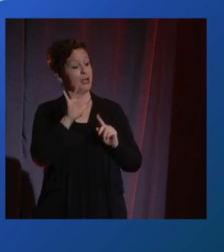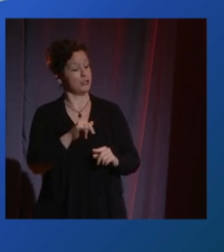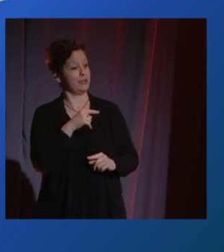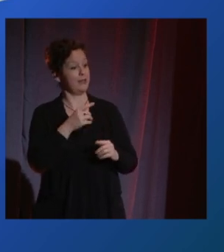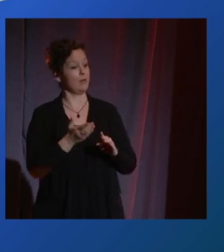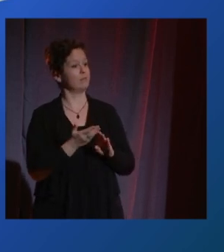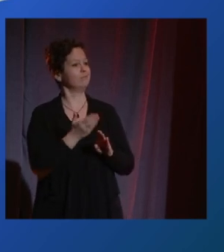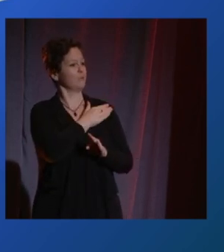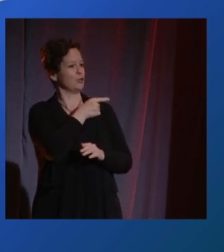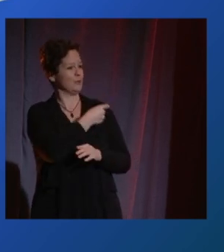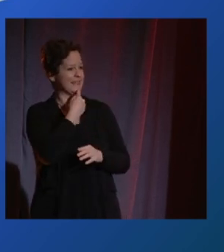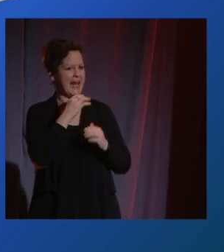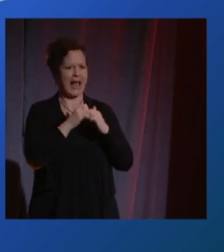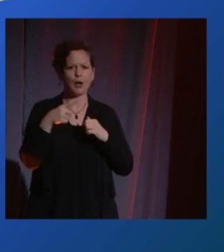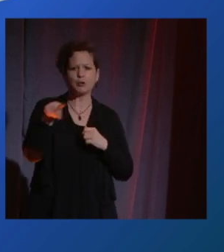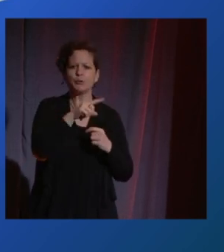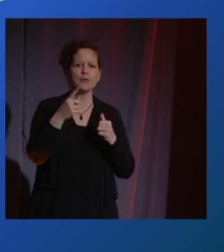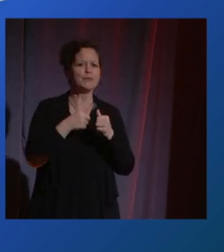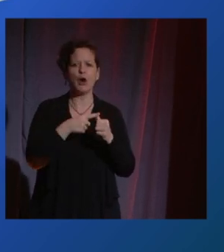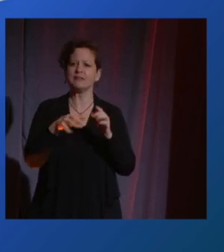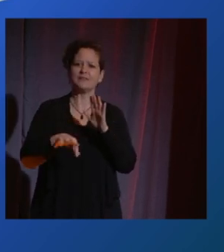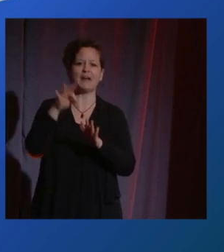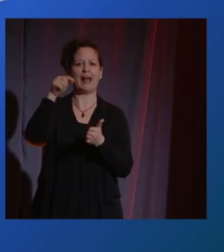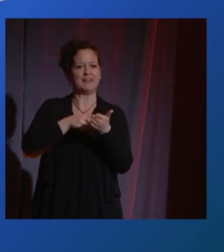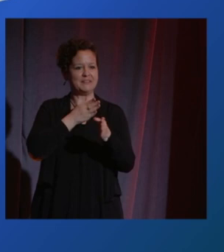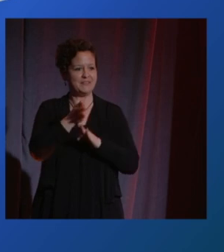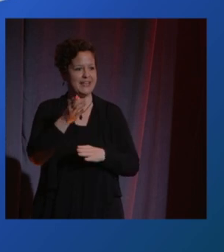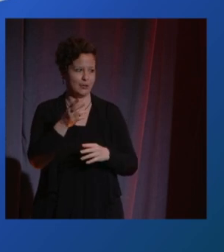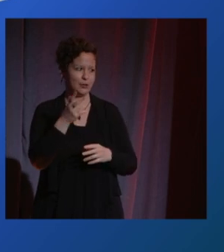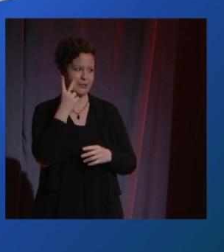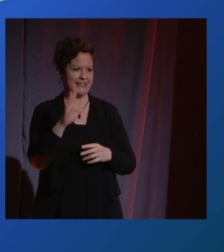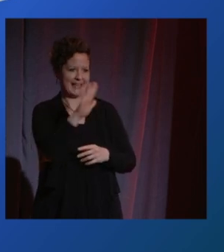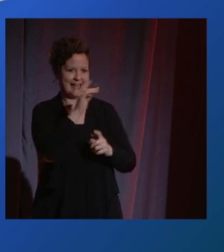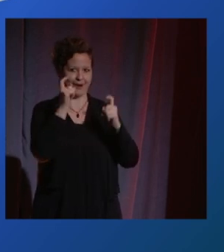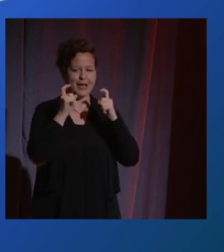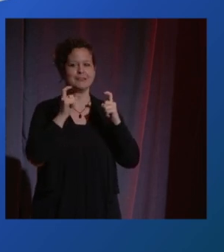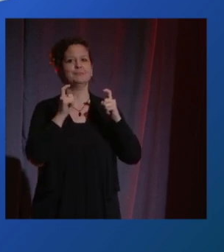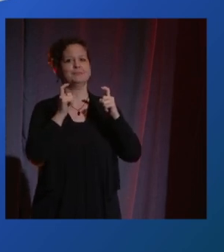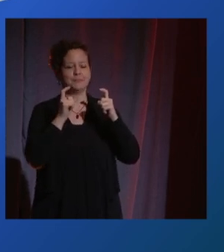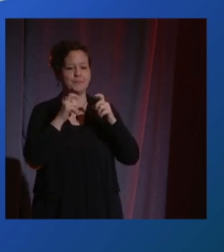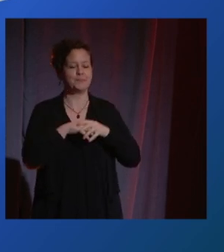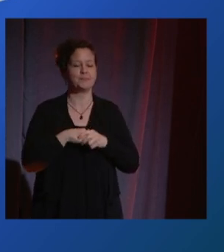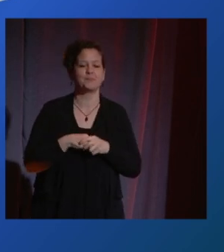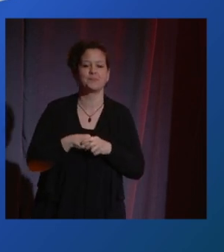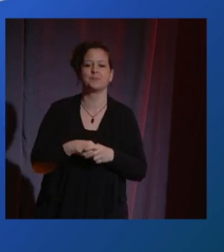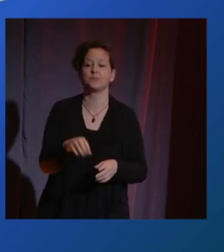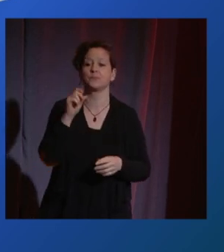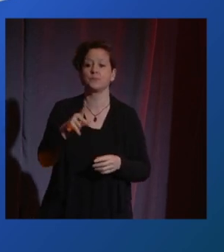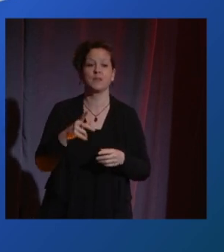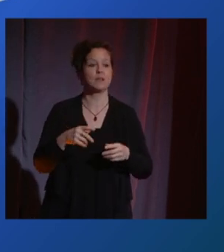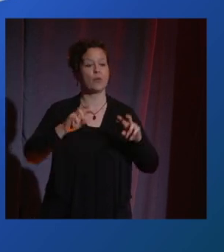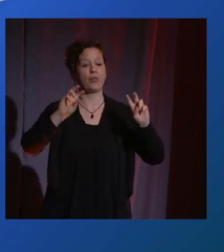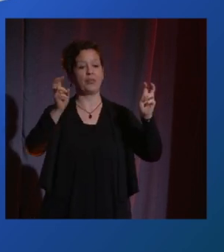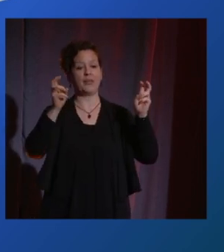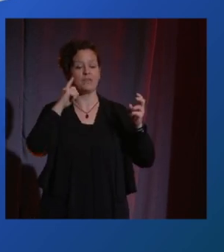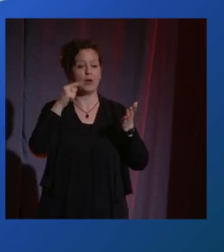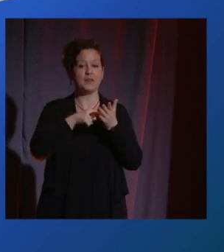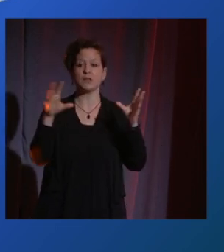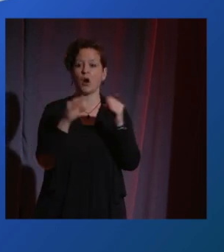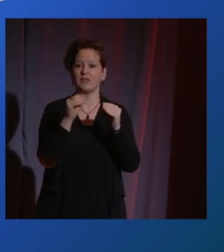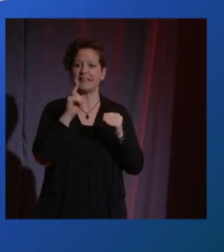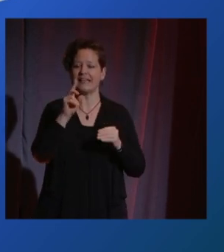you first encounter it it um so the theme of the conference is digital